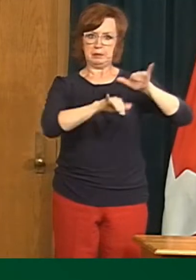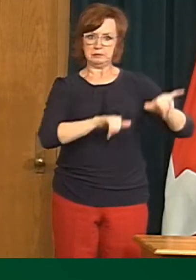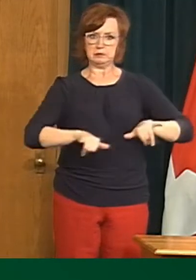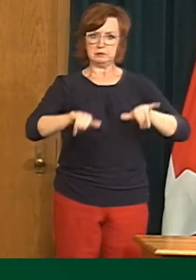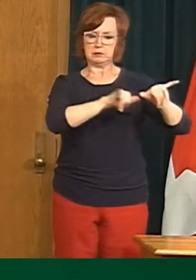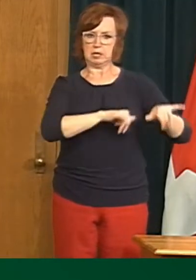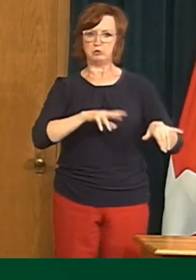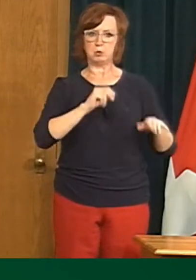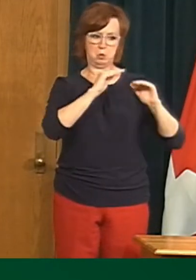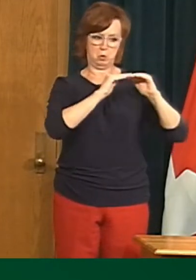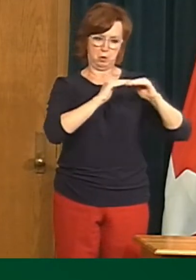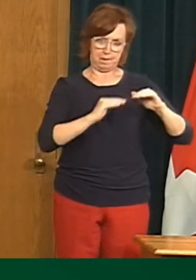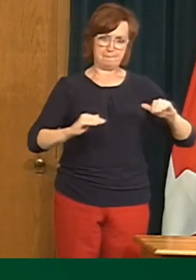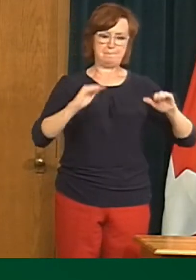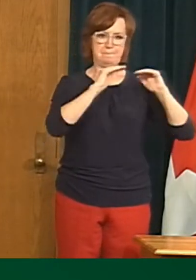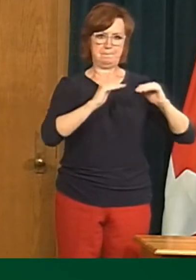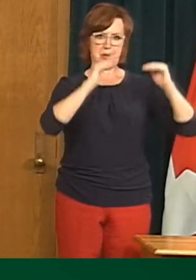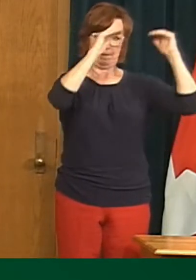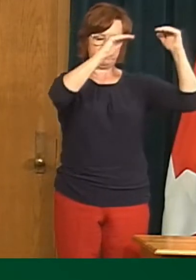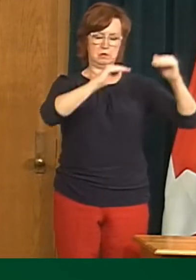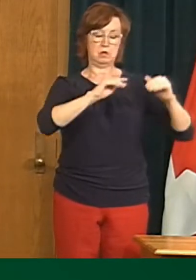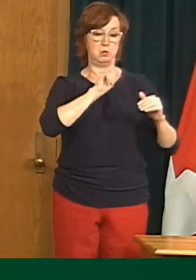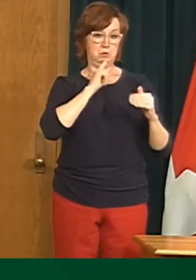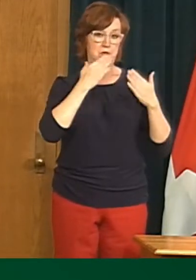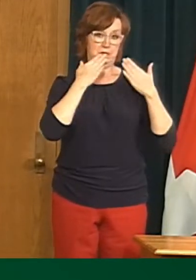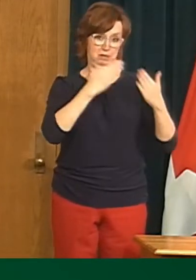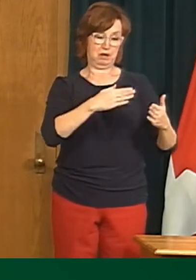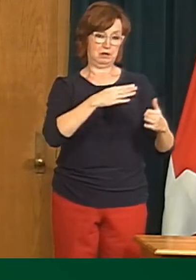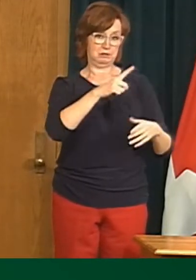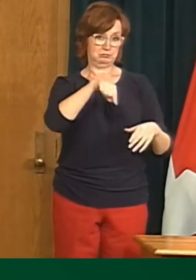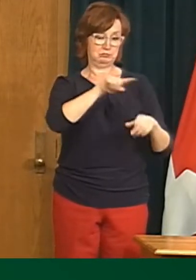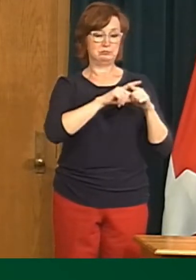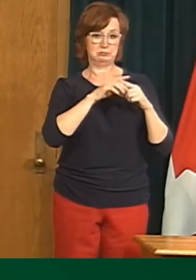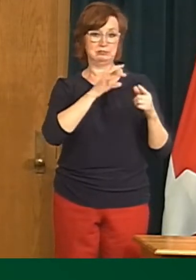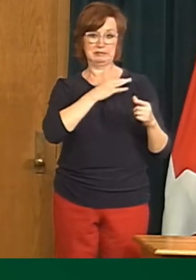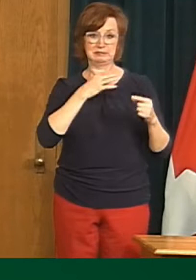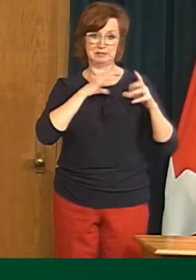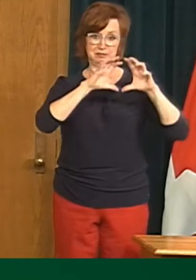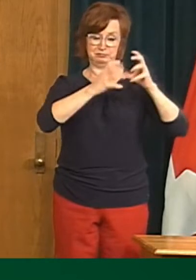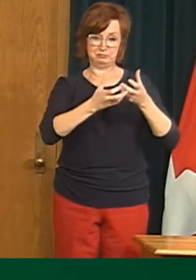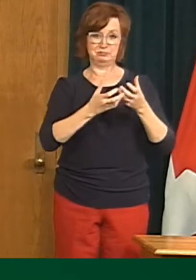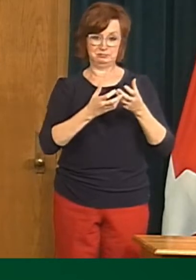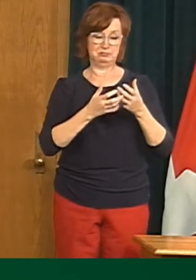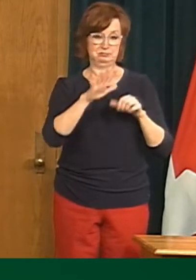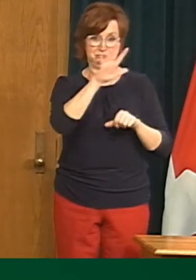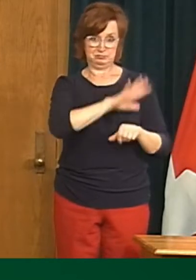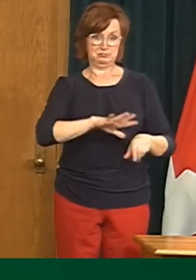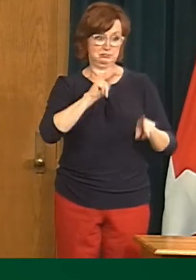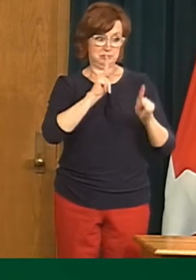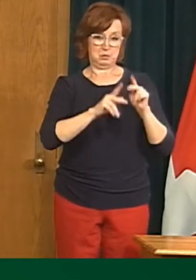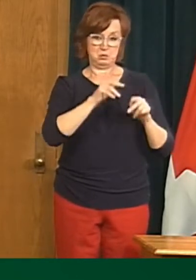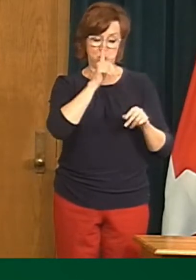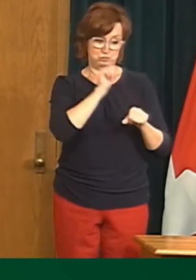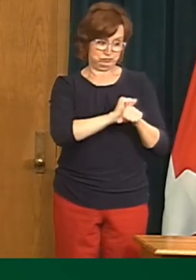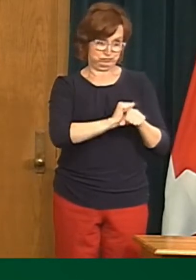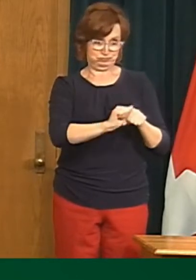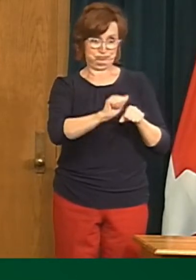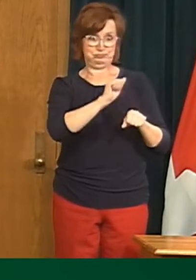family would stay in. So my true thanks goes to all of those folks across this province that have